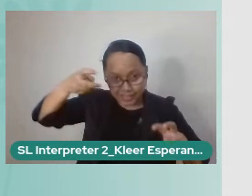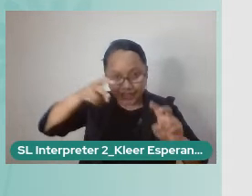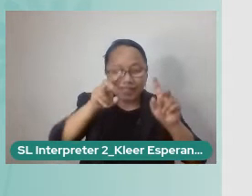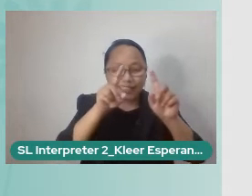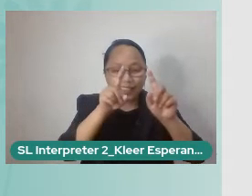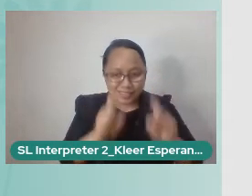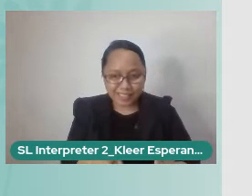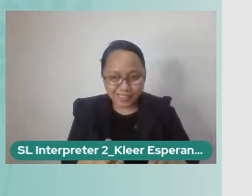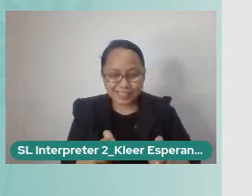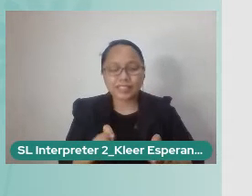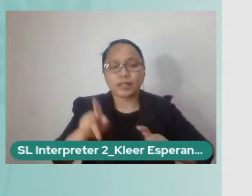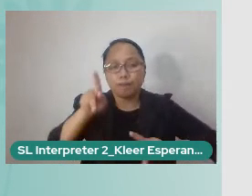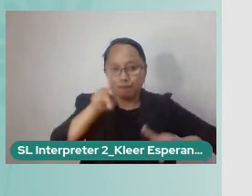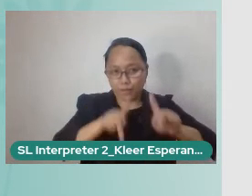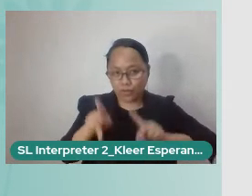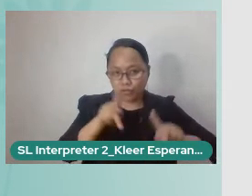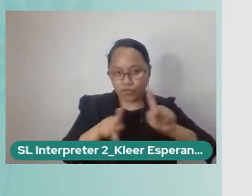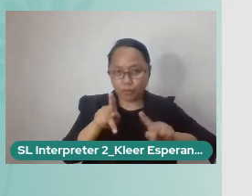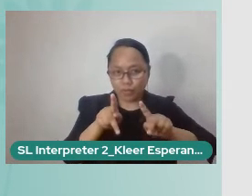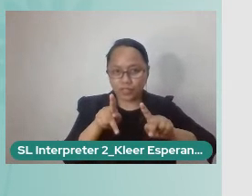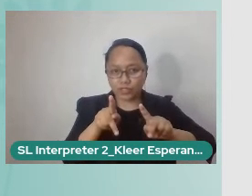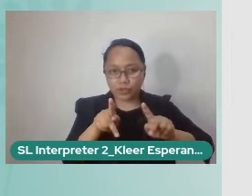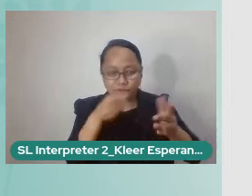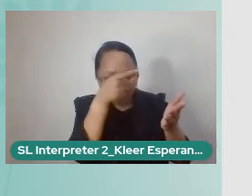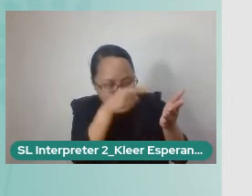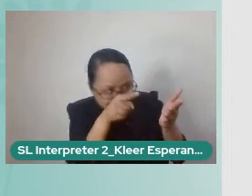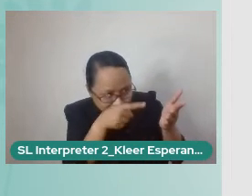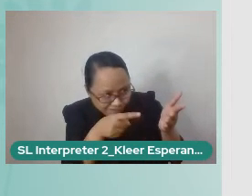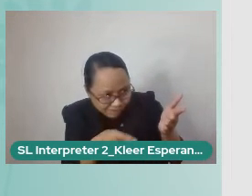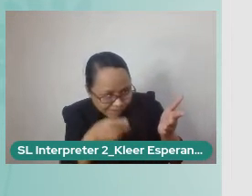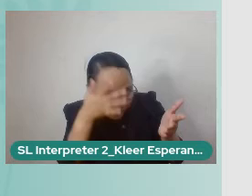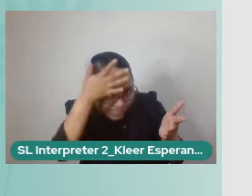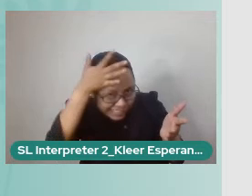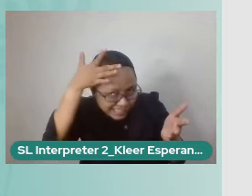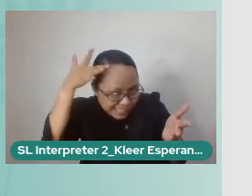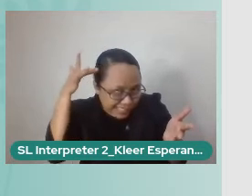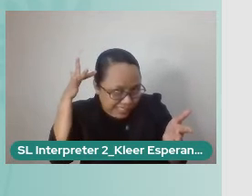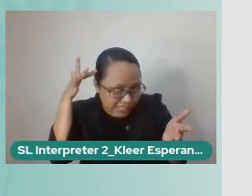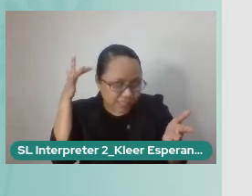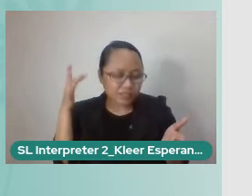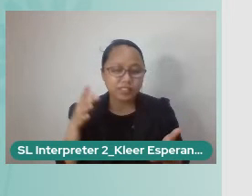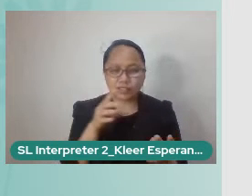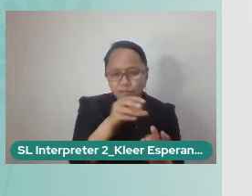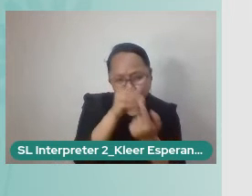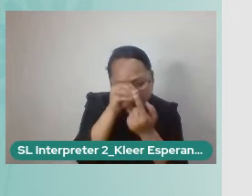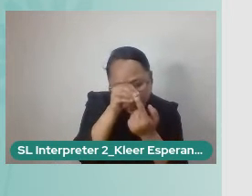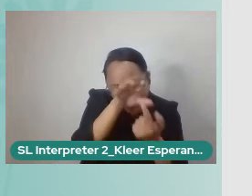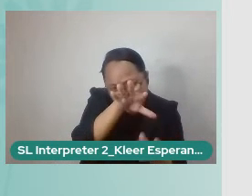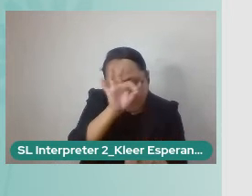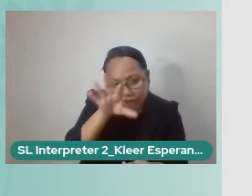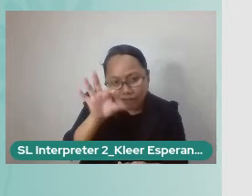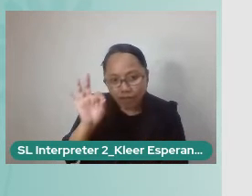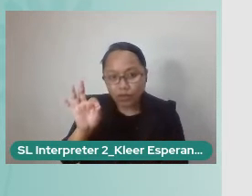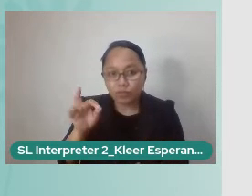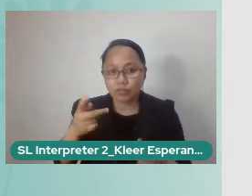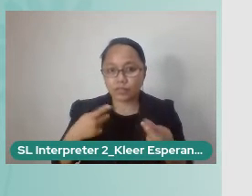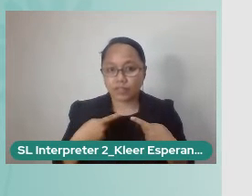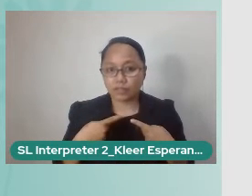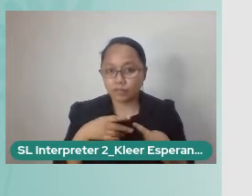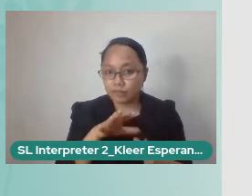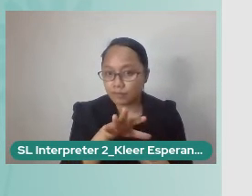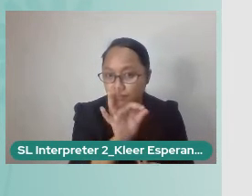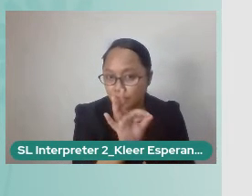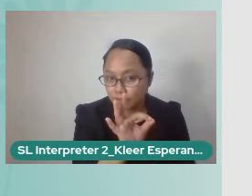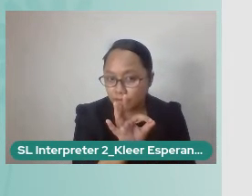core evidence on the effectiveness of HPV screening. So this is a result from a fairly recent Cochrane review. This